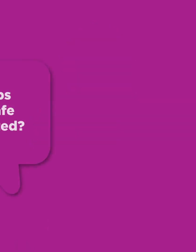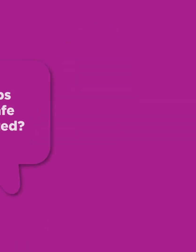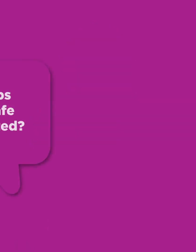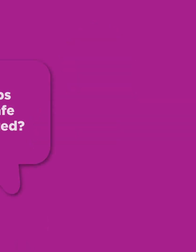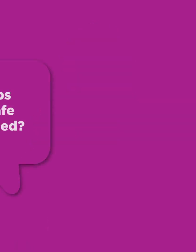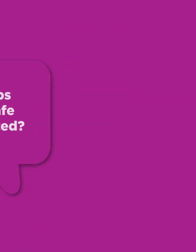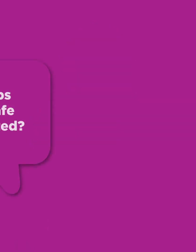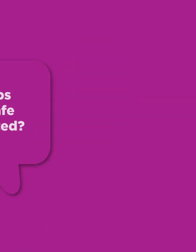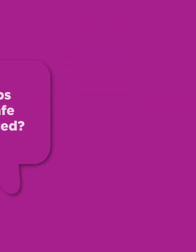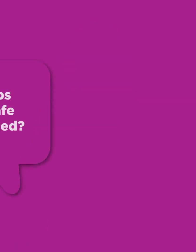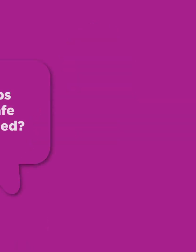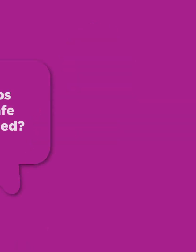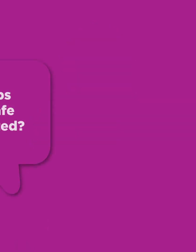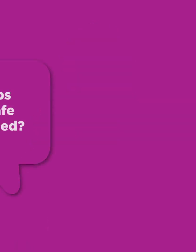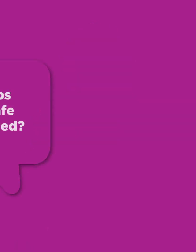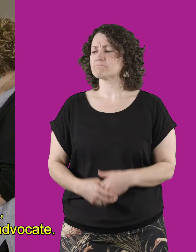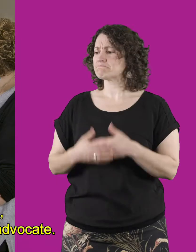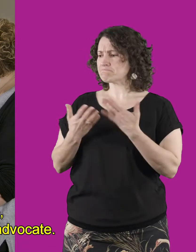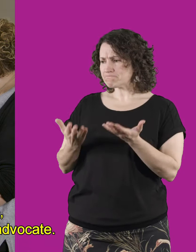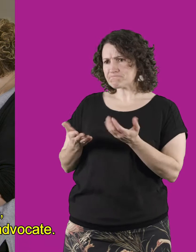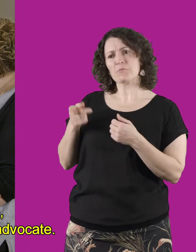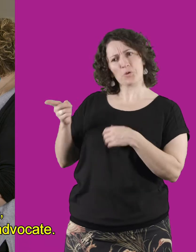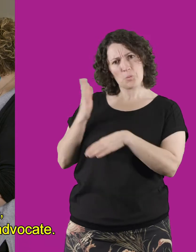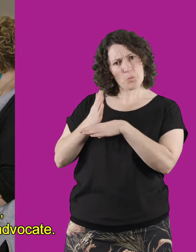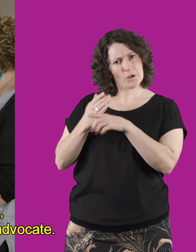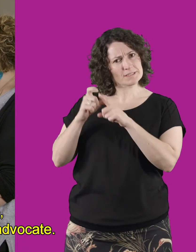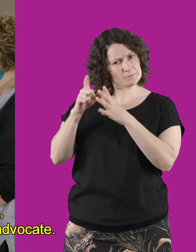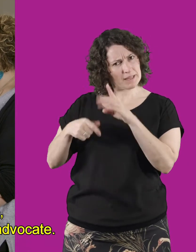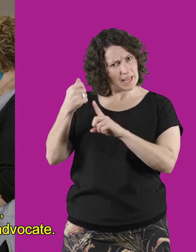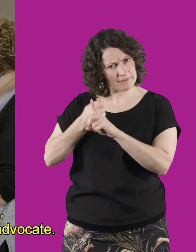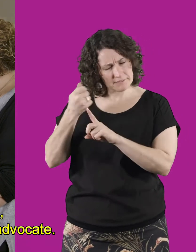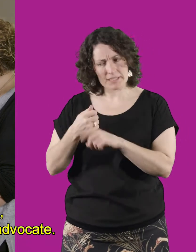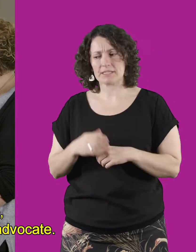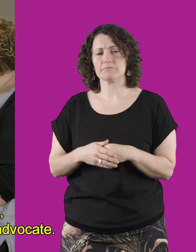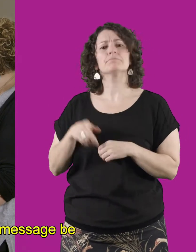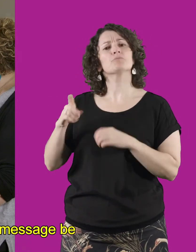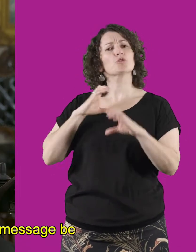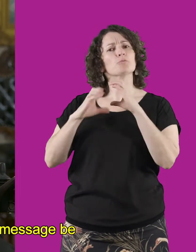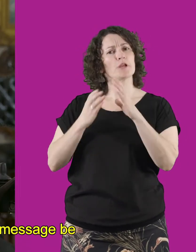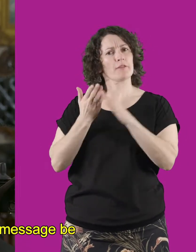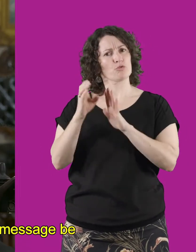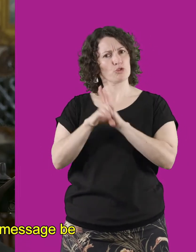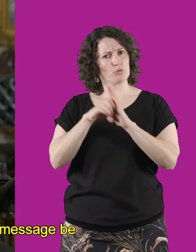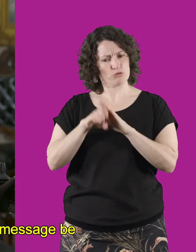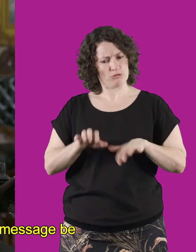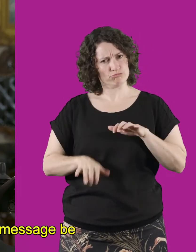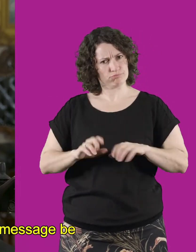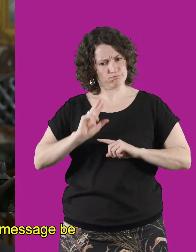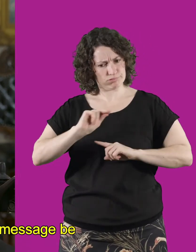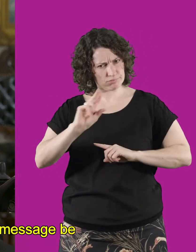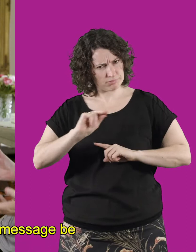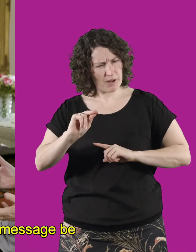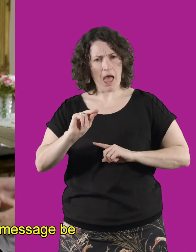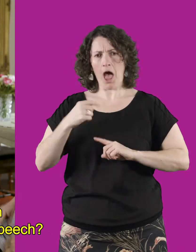What helps keep us safe and respected? So Marie, you're a disability advocate. What would your